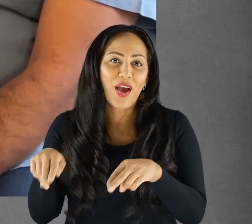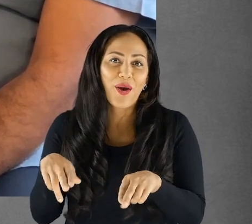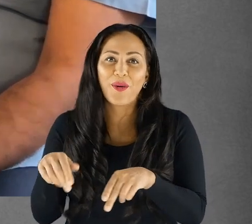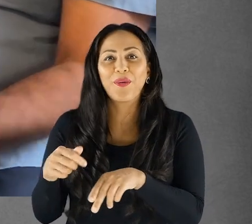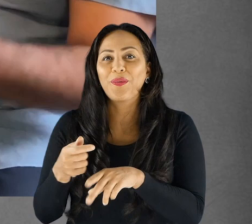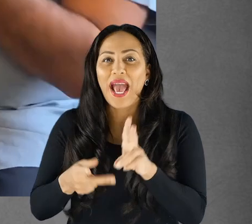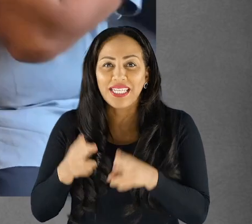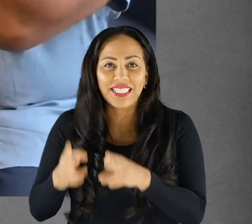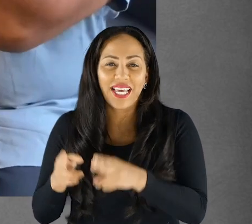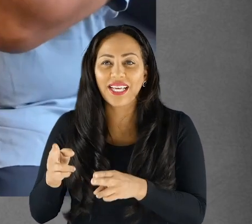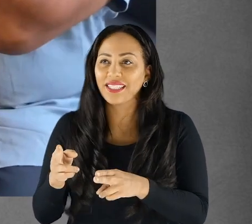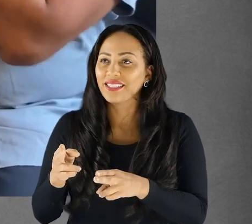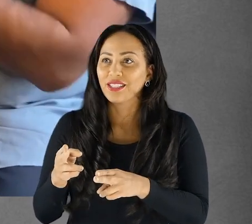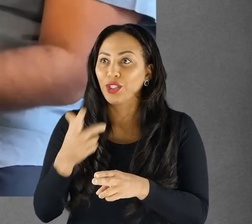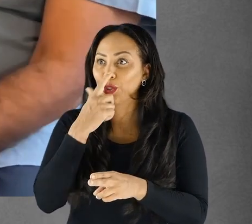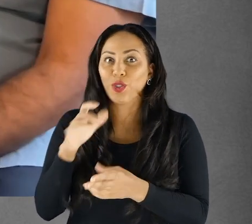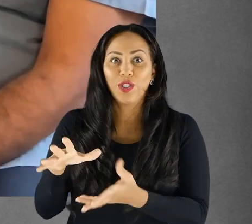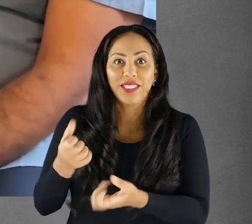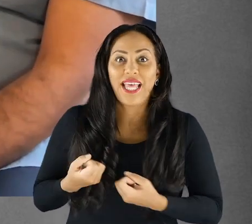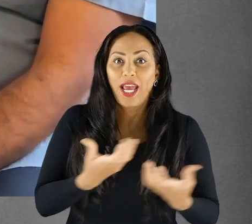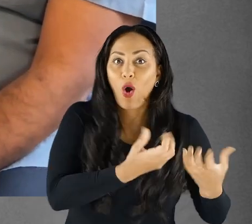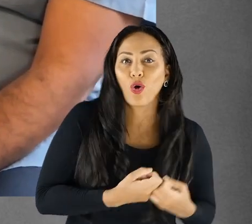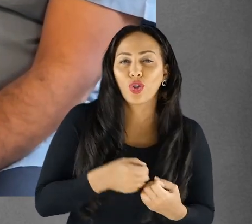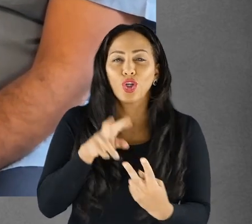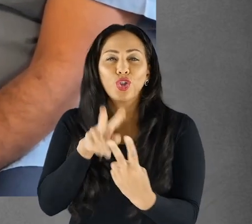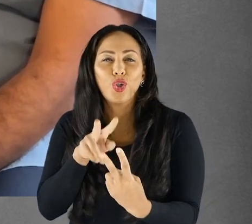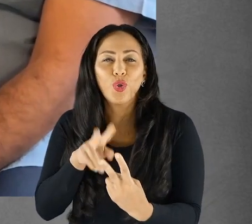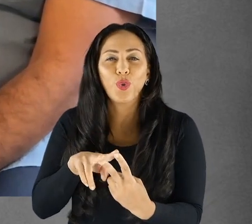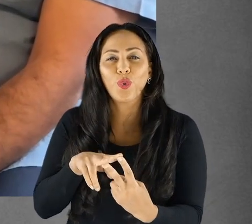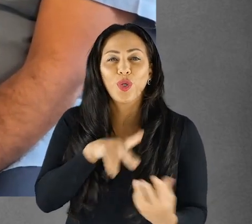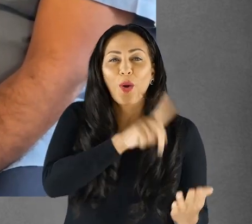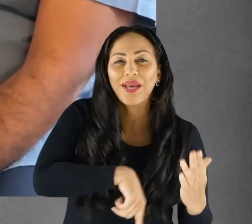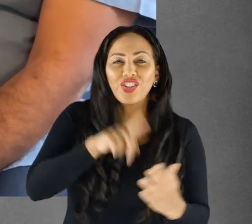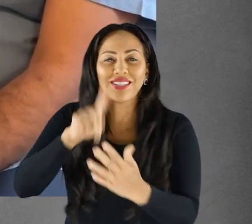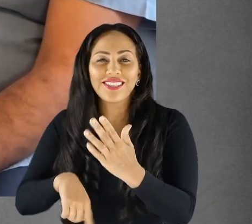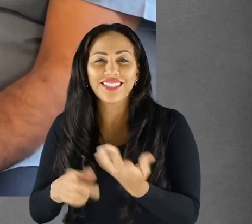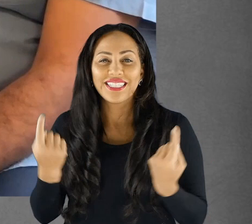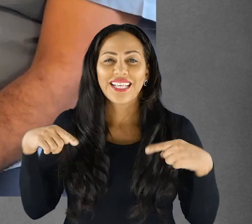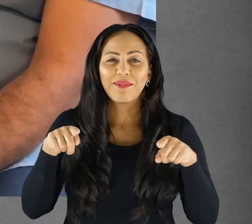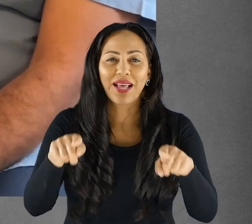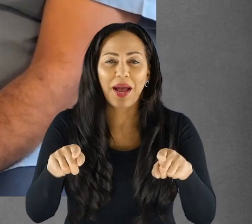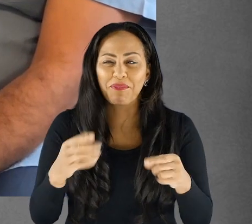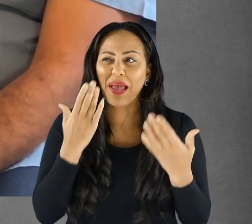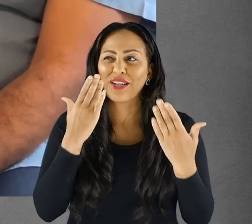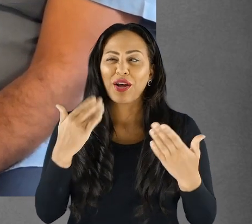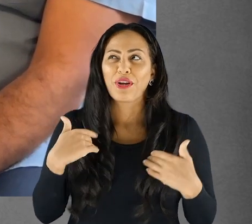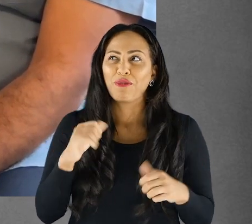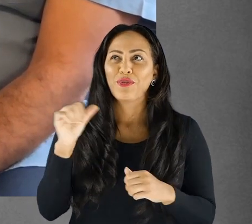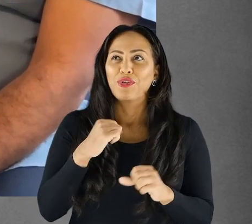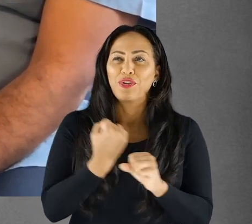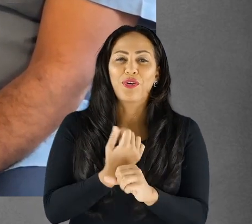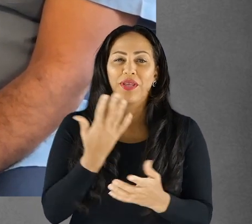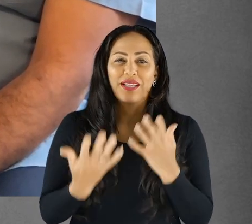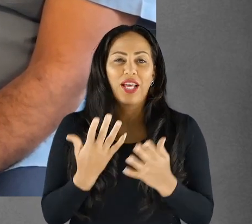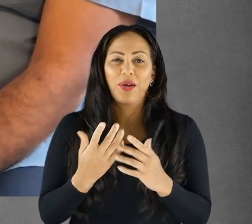at the time, or two commissions that kind of complemented, but I don't know if it's even